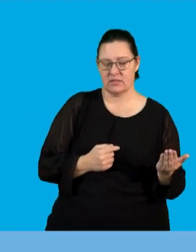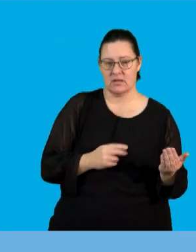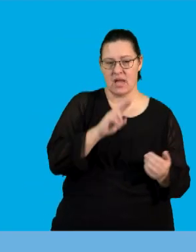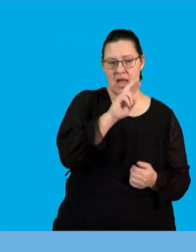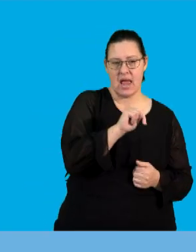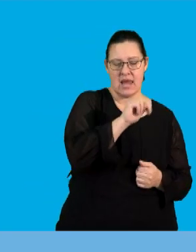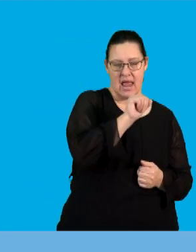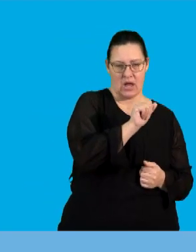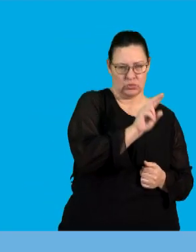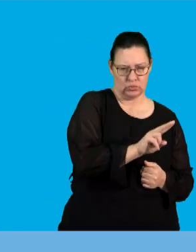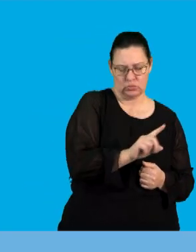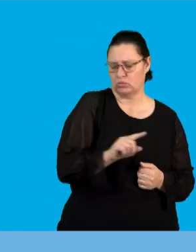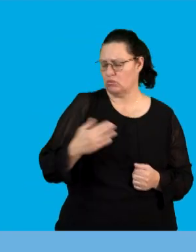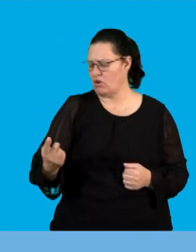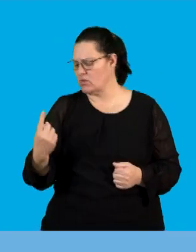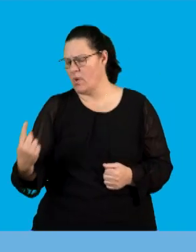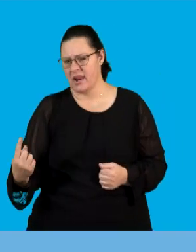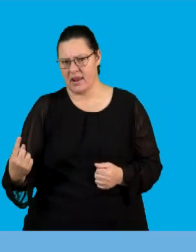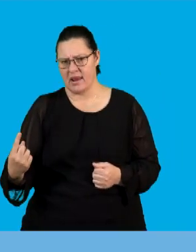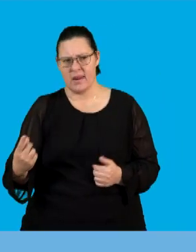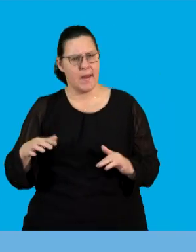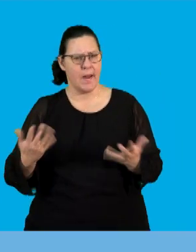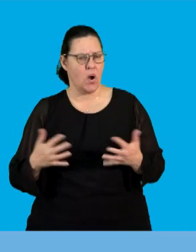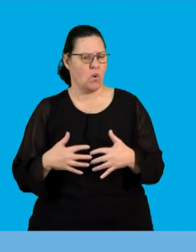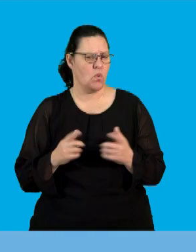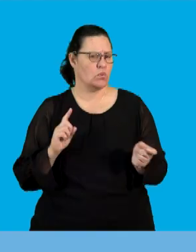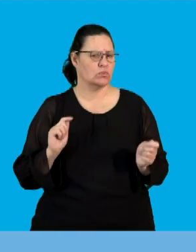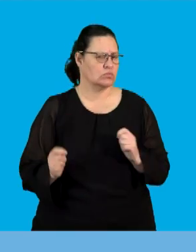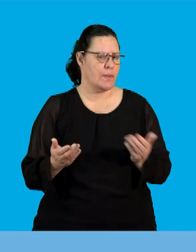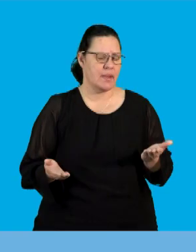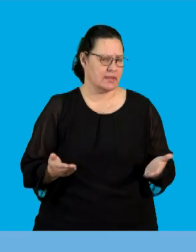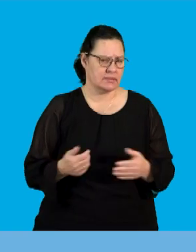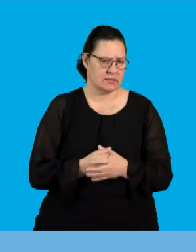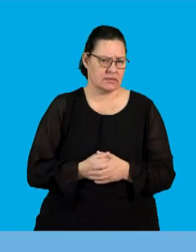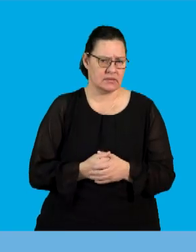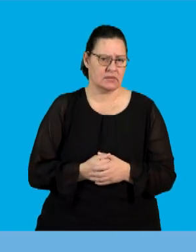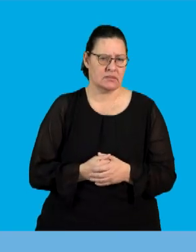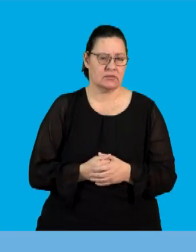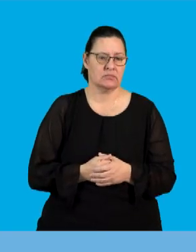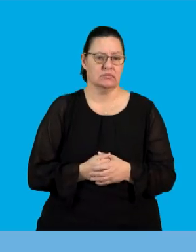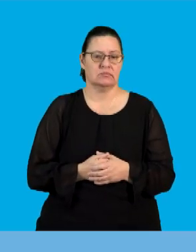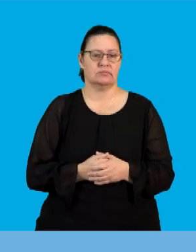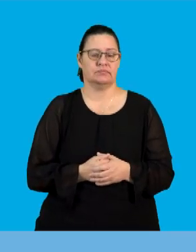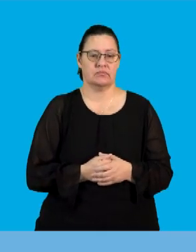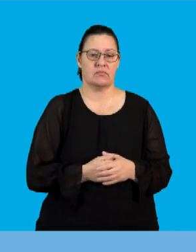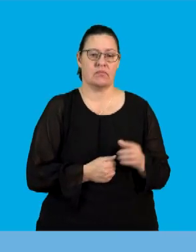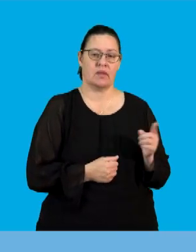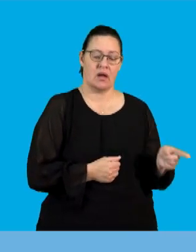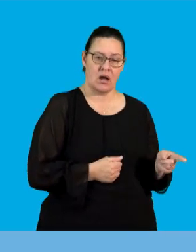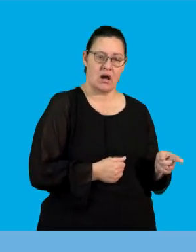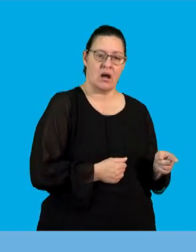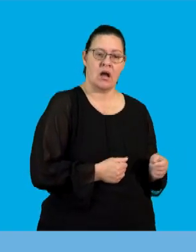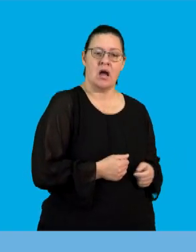we have two sodium. However, on the right-hand side, we only have one of them. So how do we then check and balance that? And also,